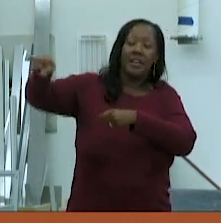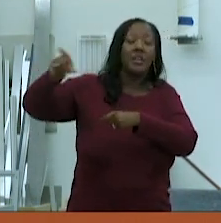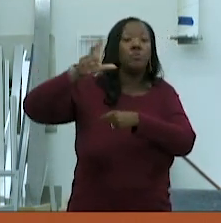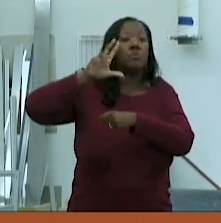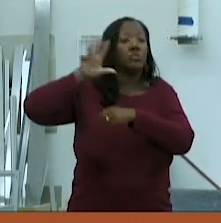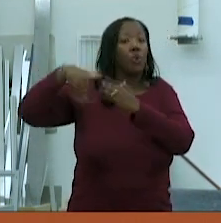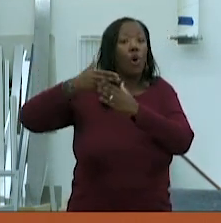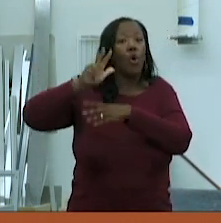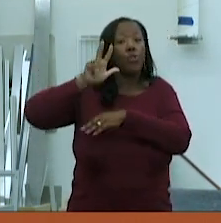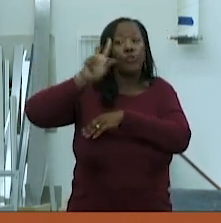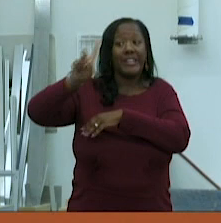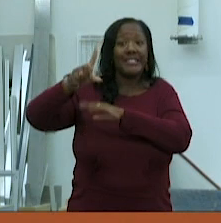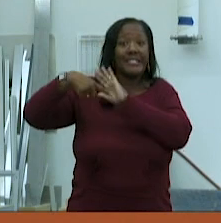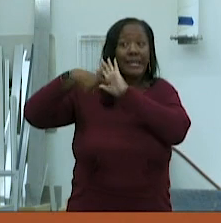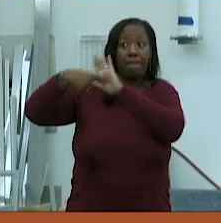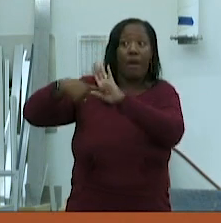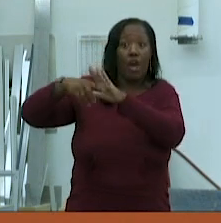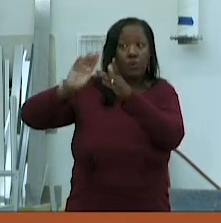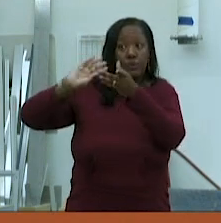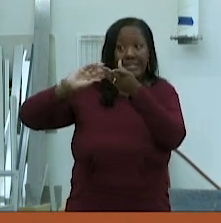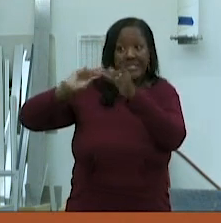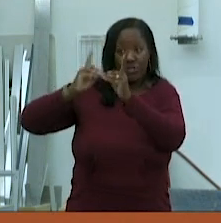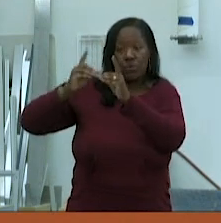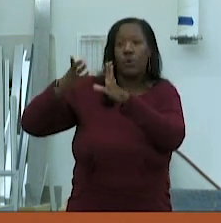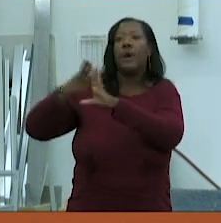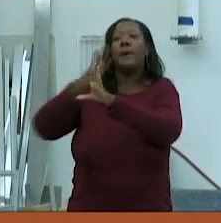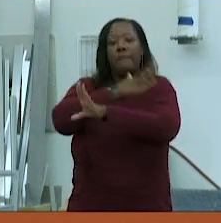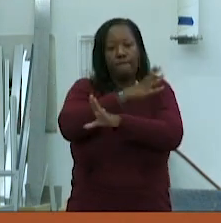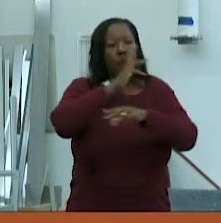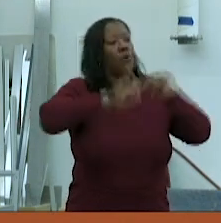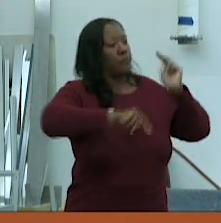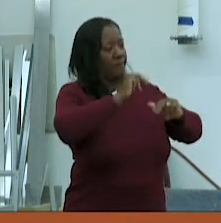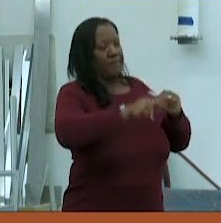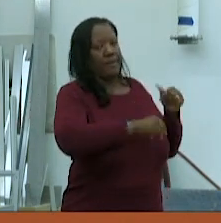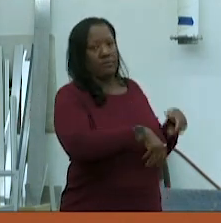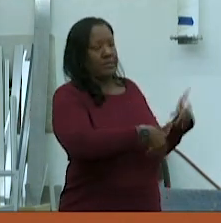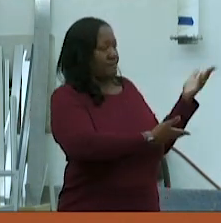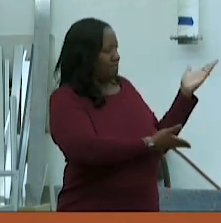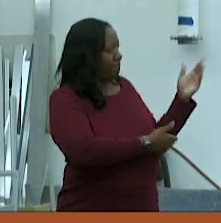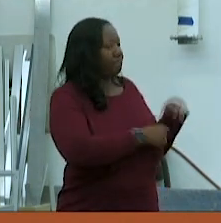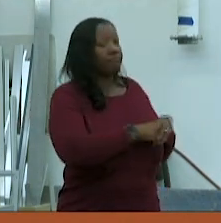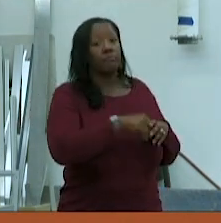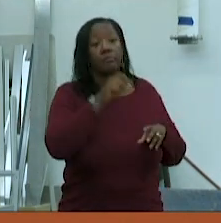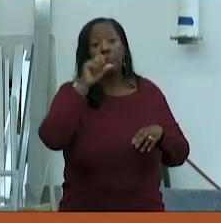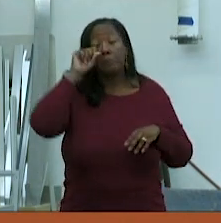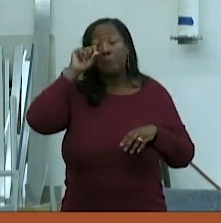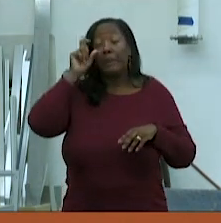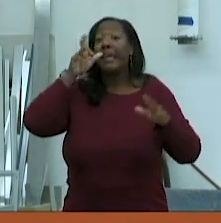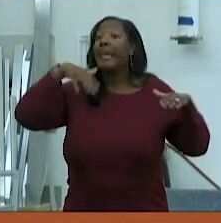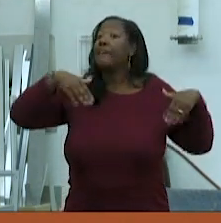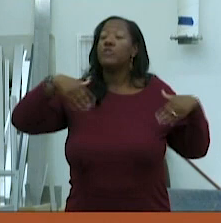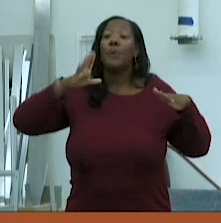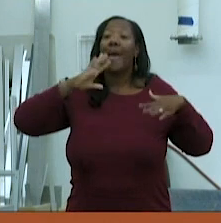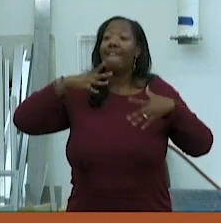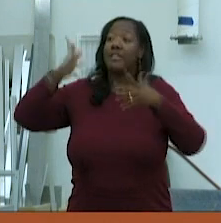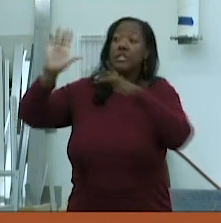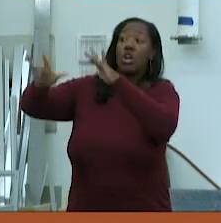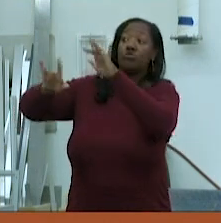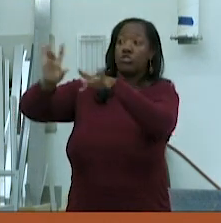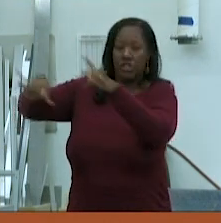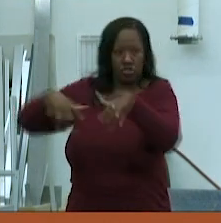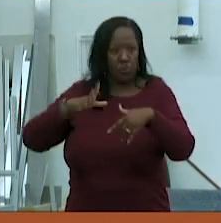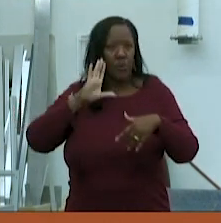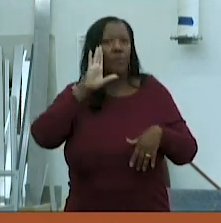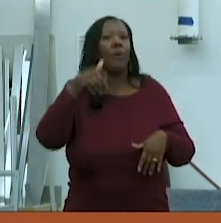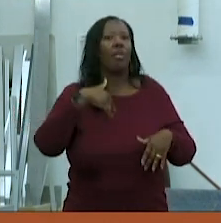modeled prior to building it. And also after this, for those who haven't gotten to play with any of this, we're going to do a little Q&A and get to touch all that stuff.